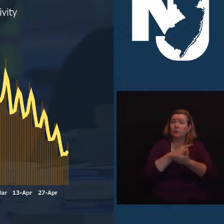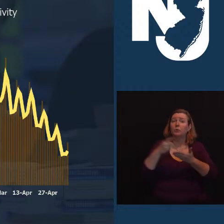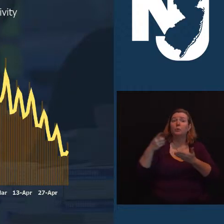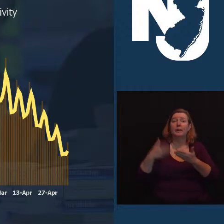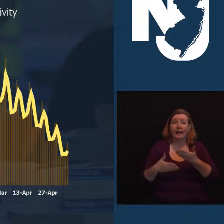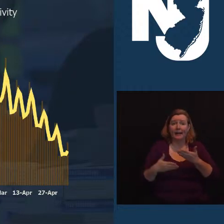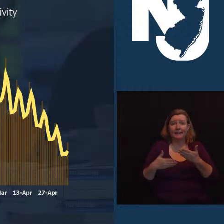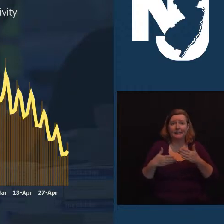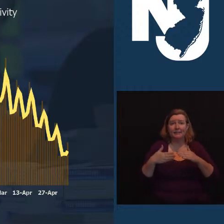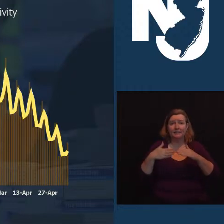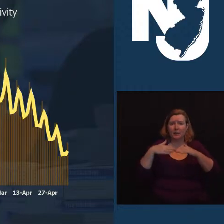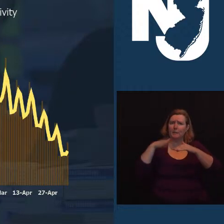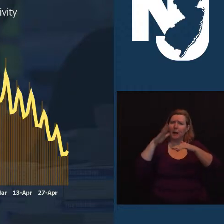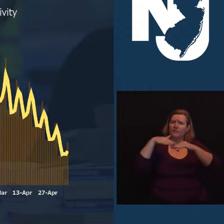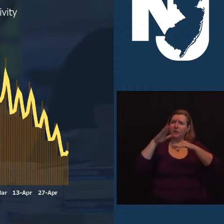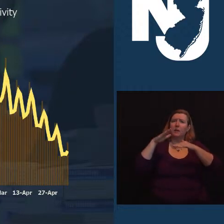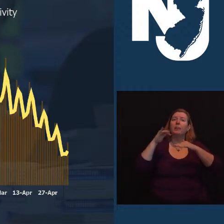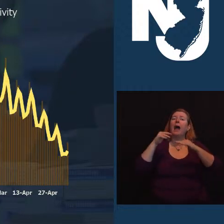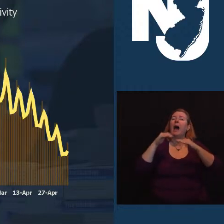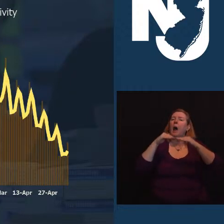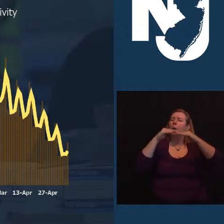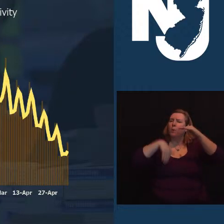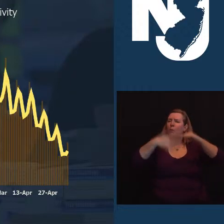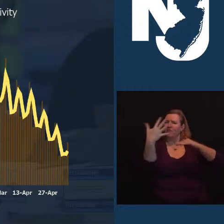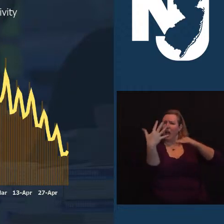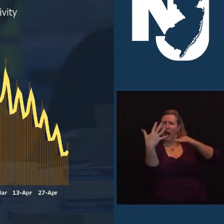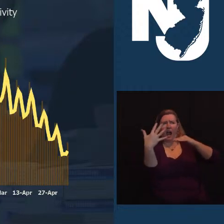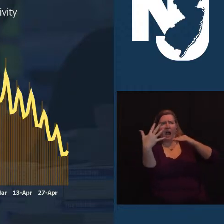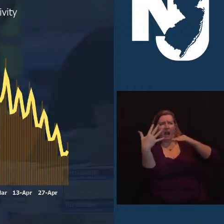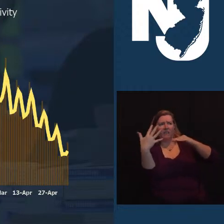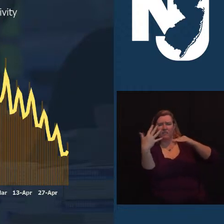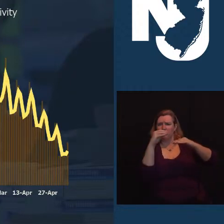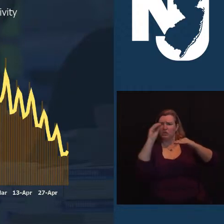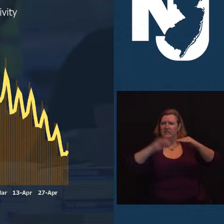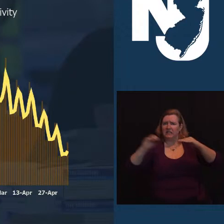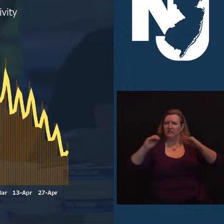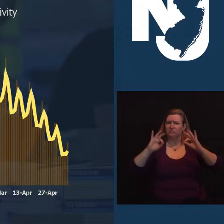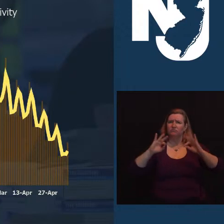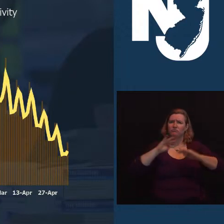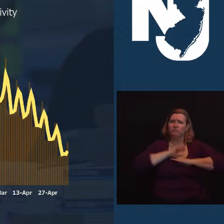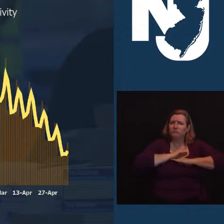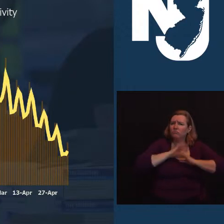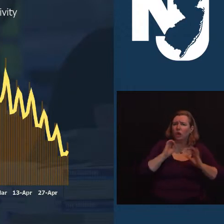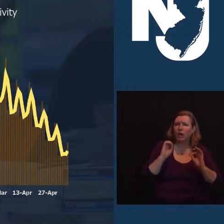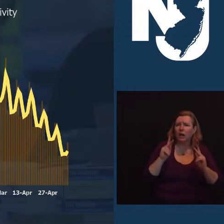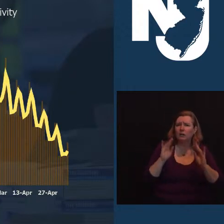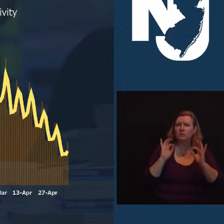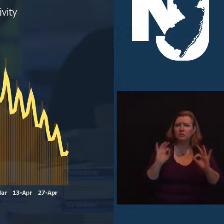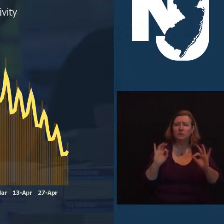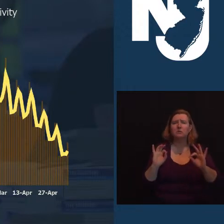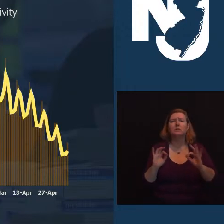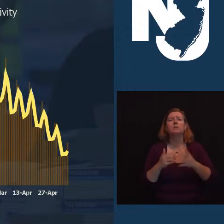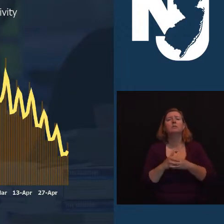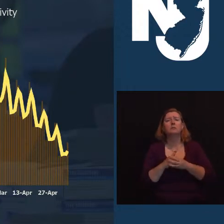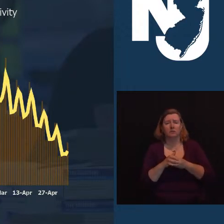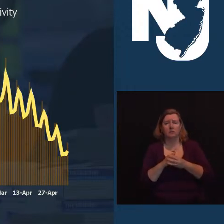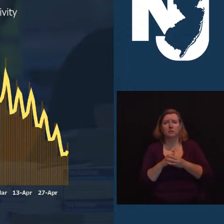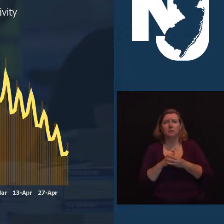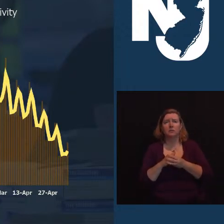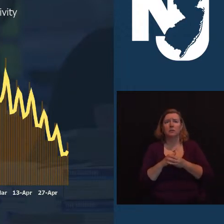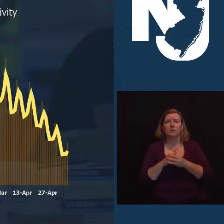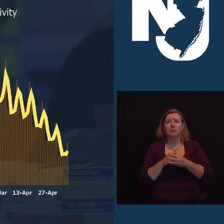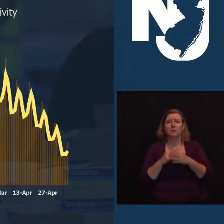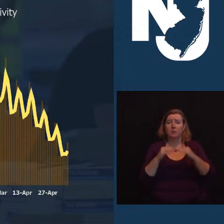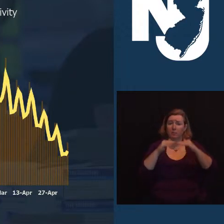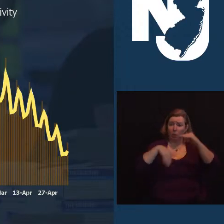we're continuing to head in the right direction. You may recall the past number of weekdays had 3 handles on them. To see this below